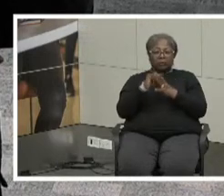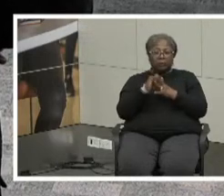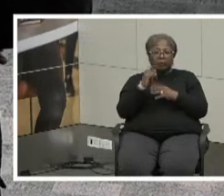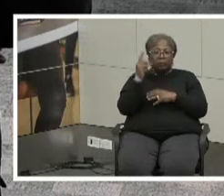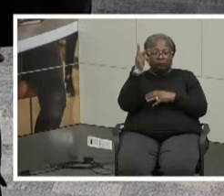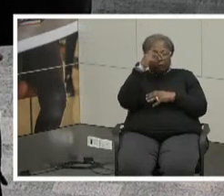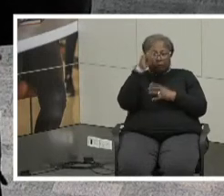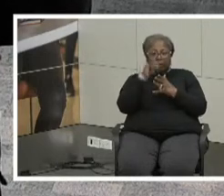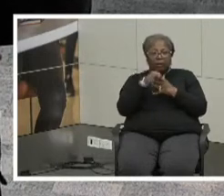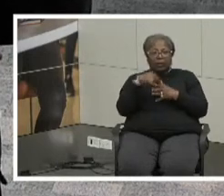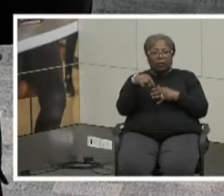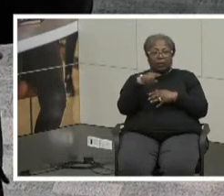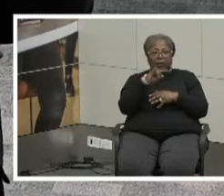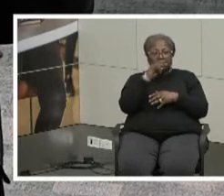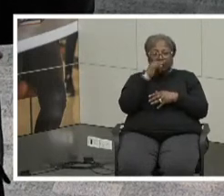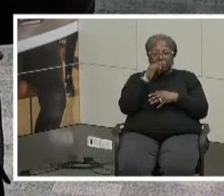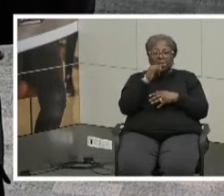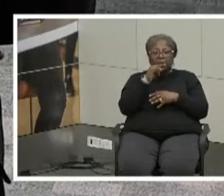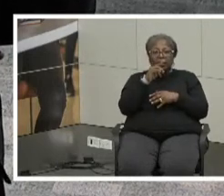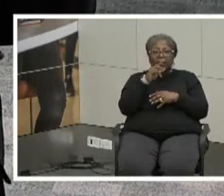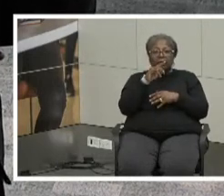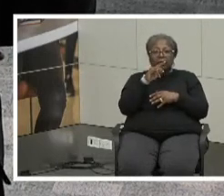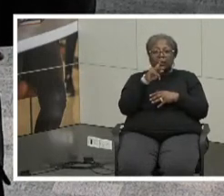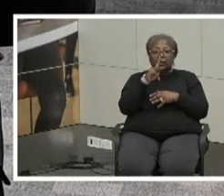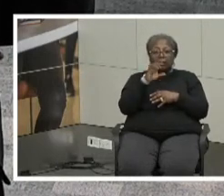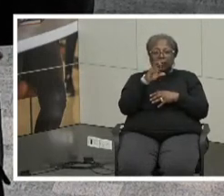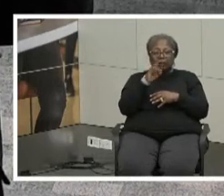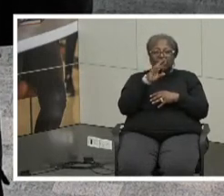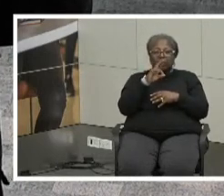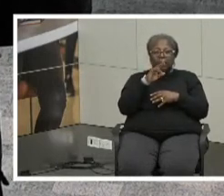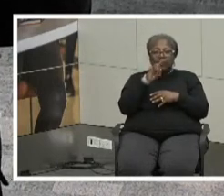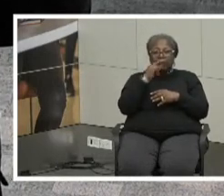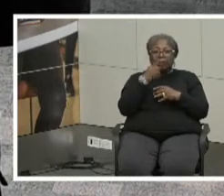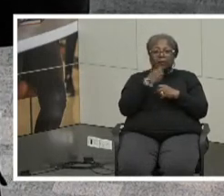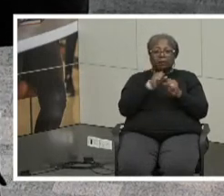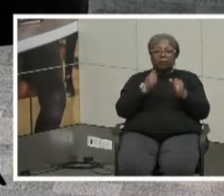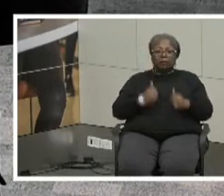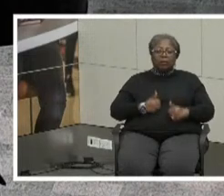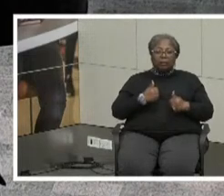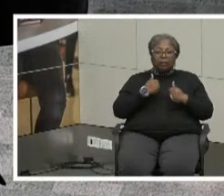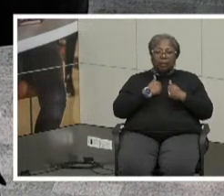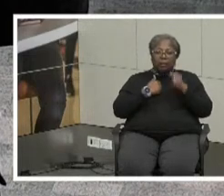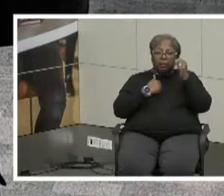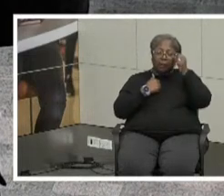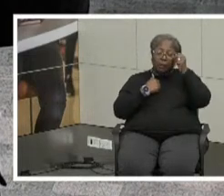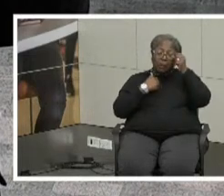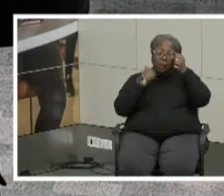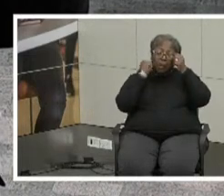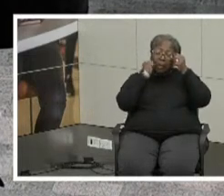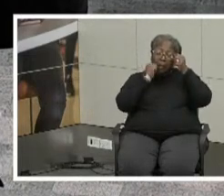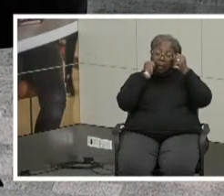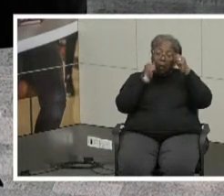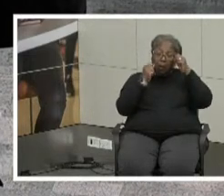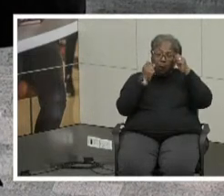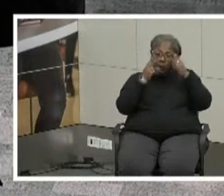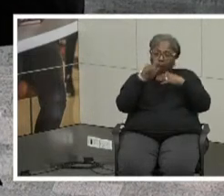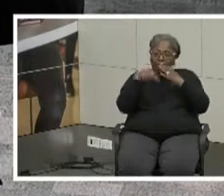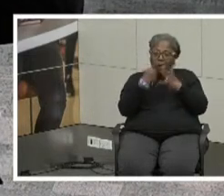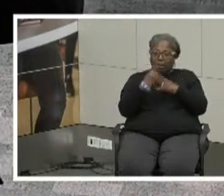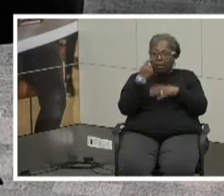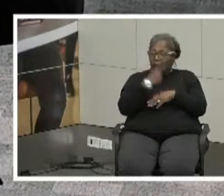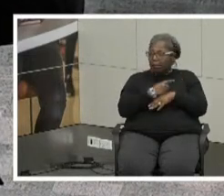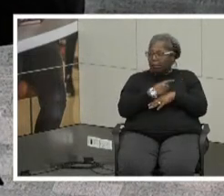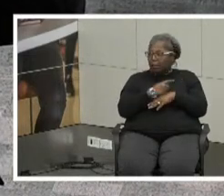philosophies into these kiddos um Kickstart kids we save lives we try to put our best fo forward every single day I'm there 12 hours a